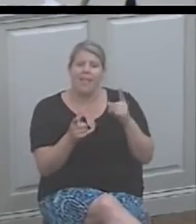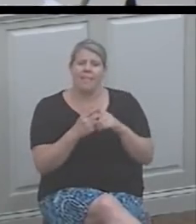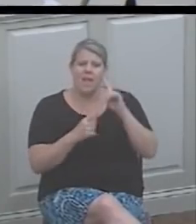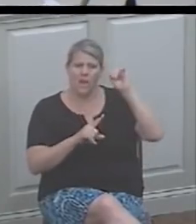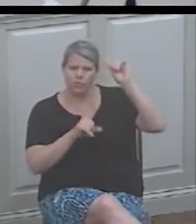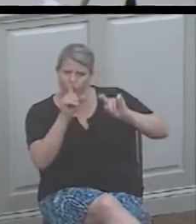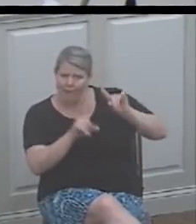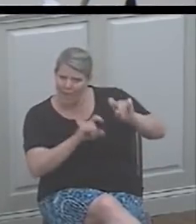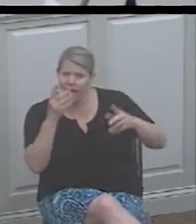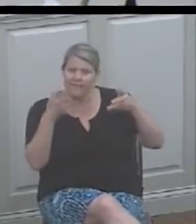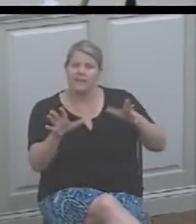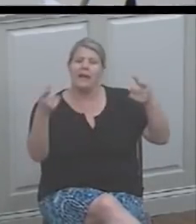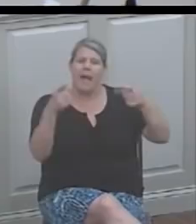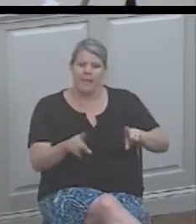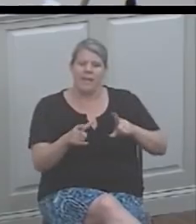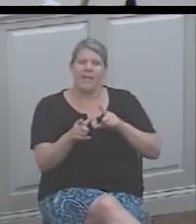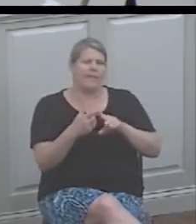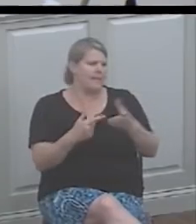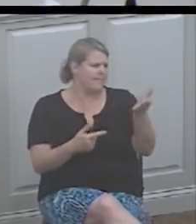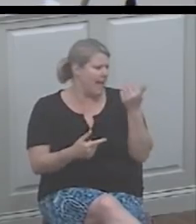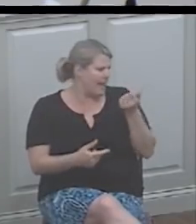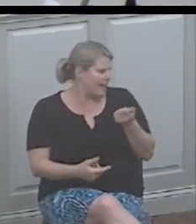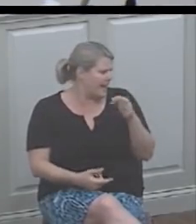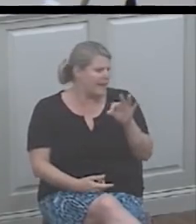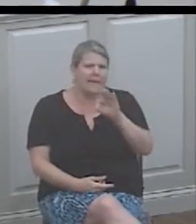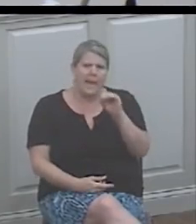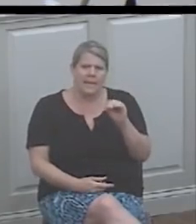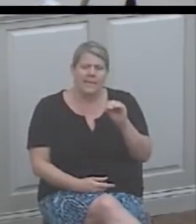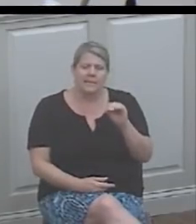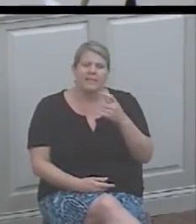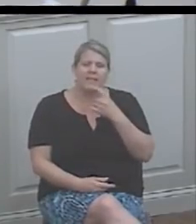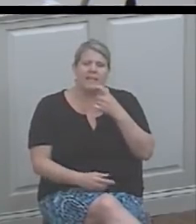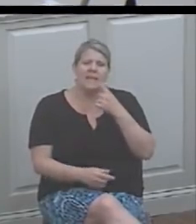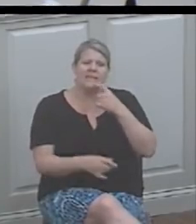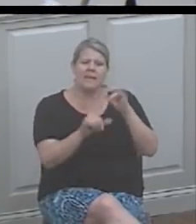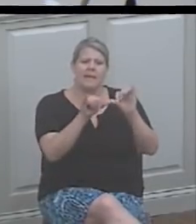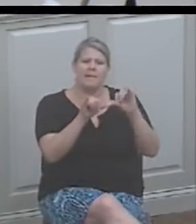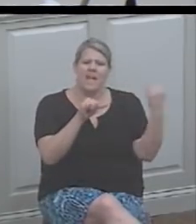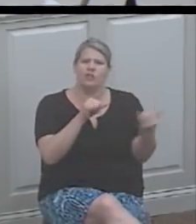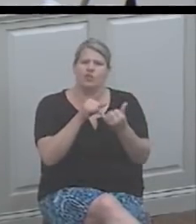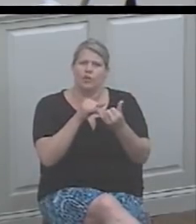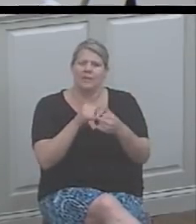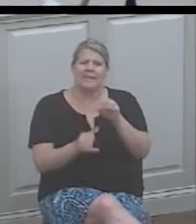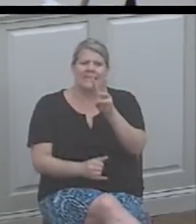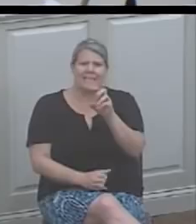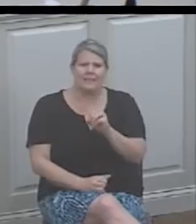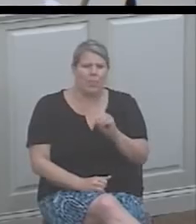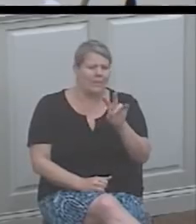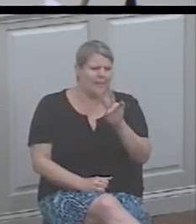done, and it was determined in the 90s that it was actually just, it was a half acre, it was actually 6-point-some-odd acres as opposed to the